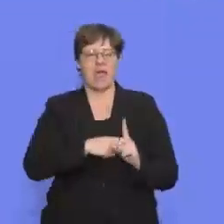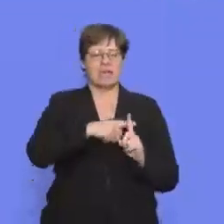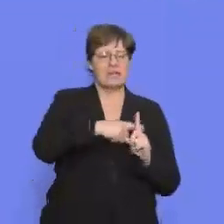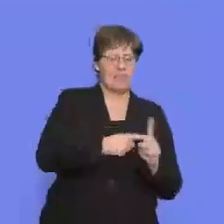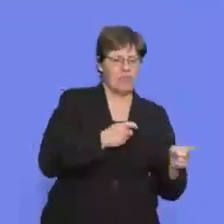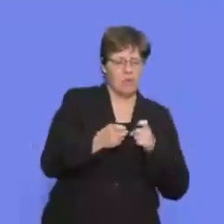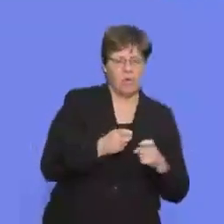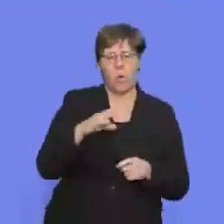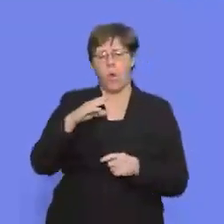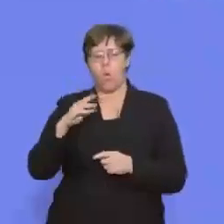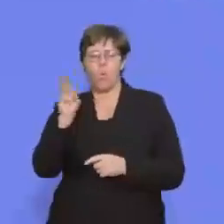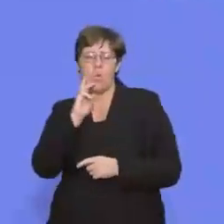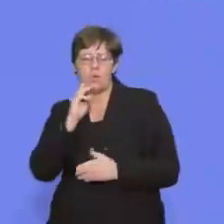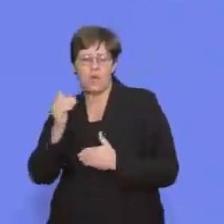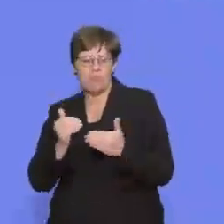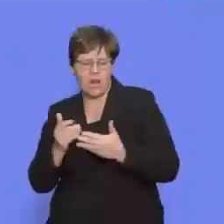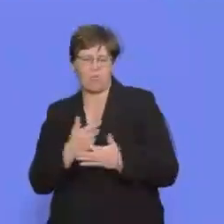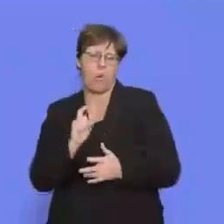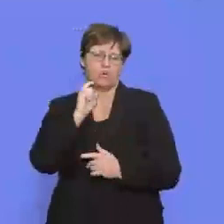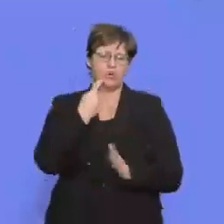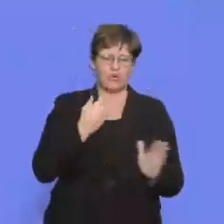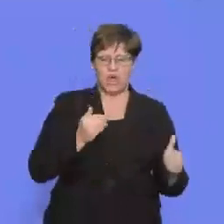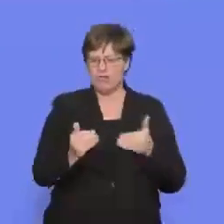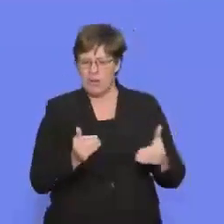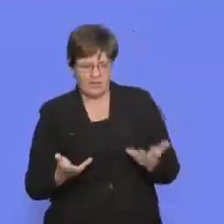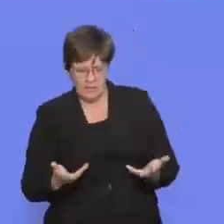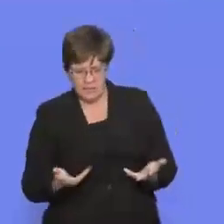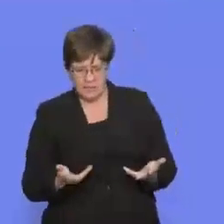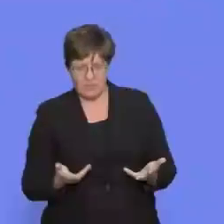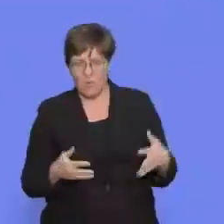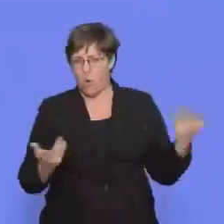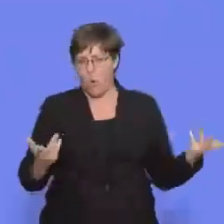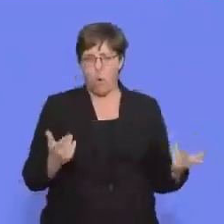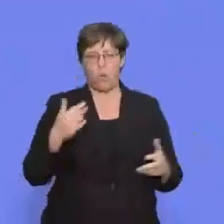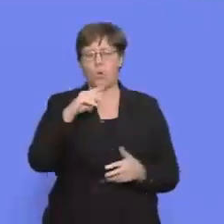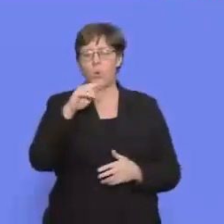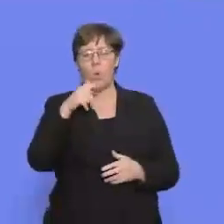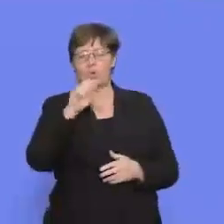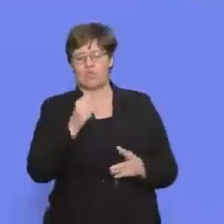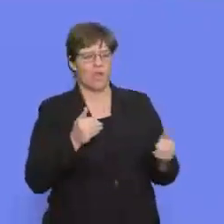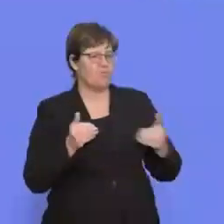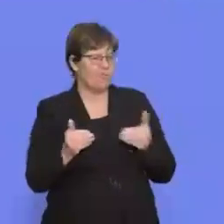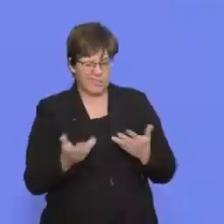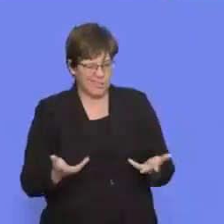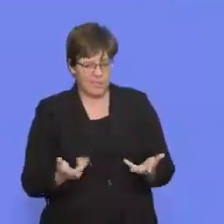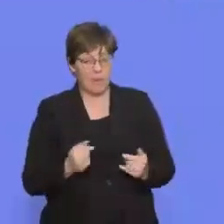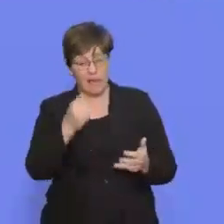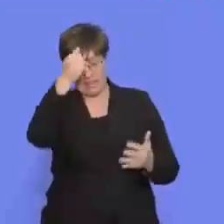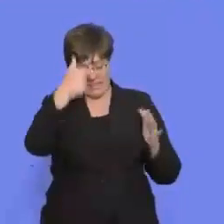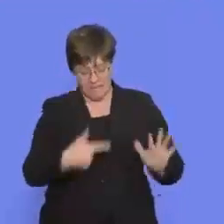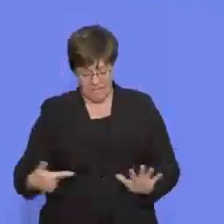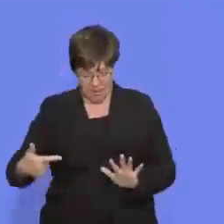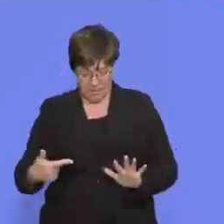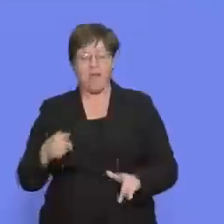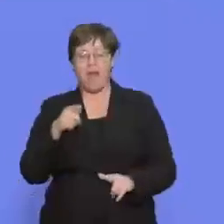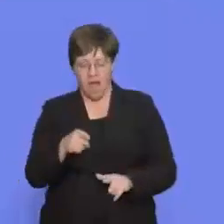or sugar regulation, or we can say glucose regulation. These 7 steps that we're going to go through, they